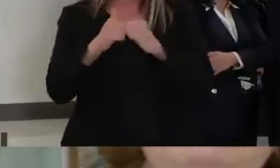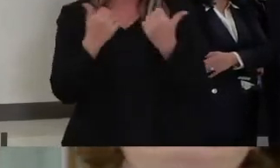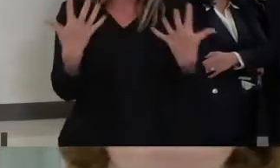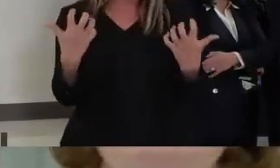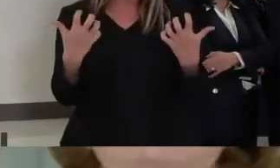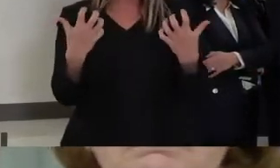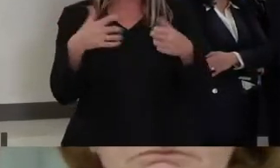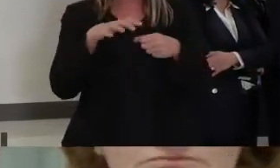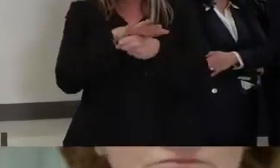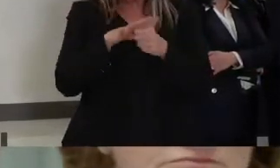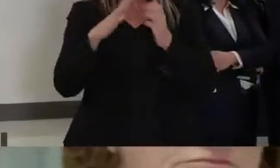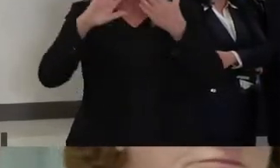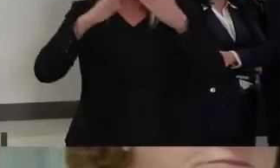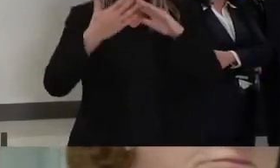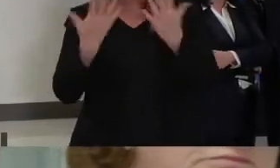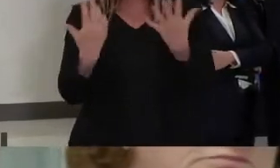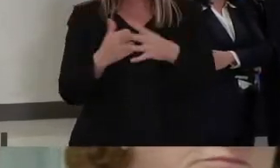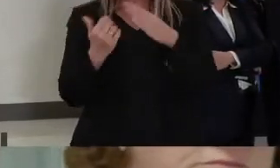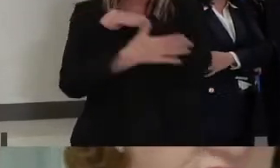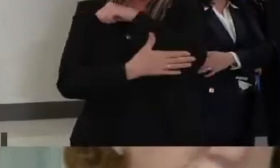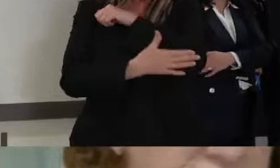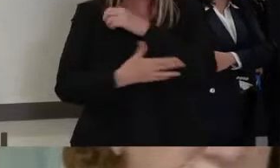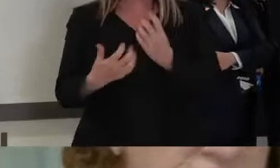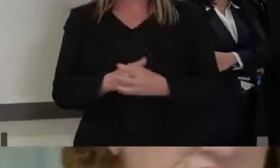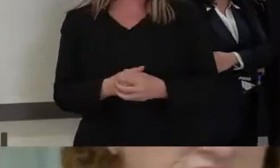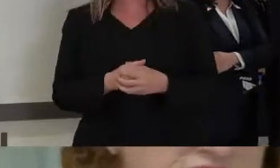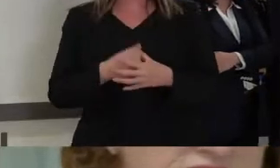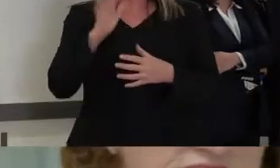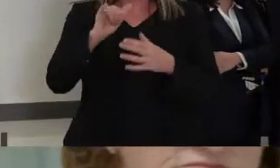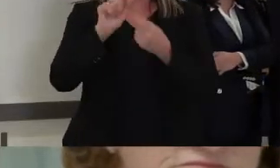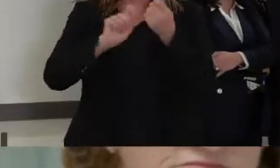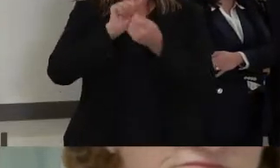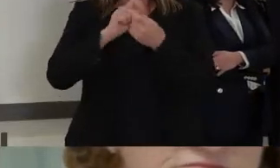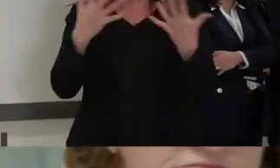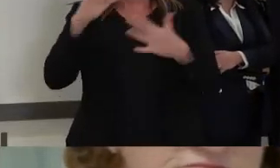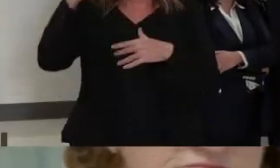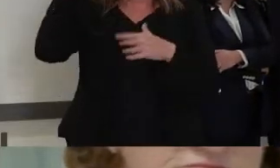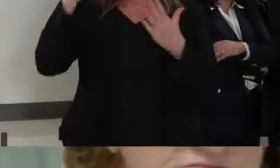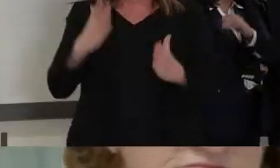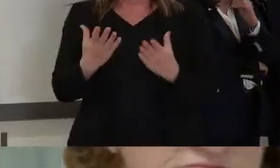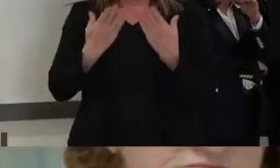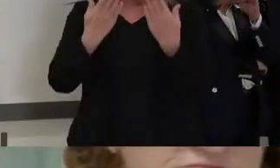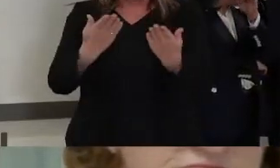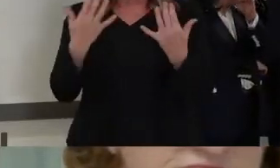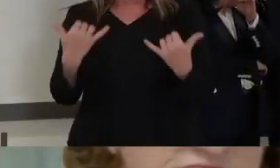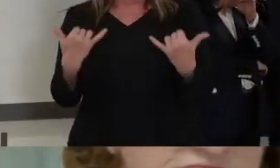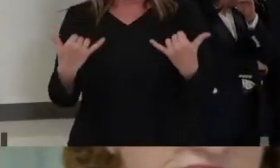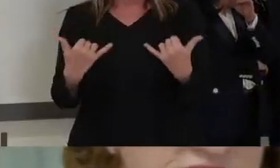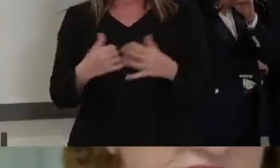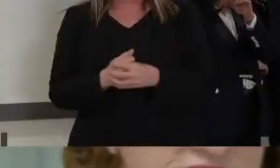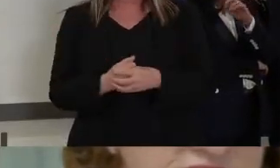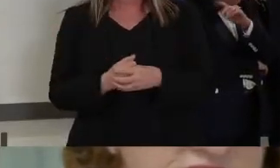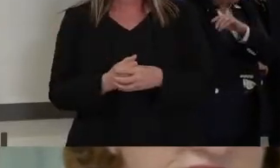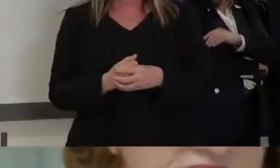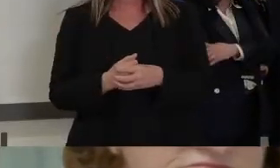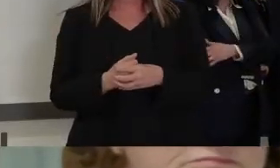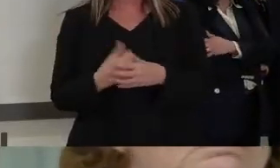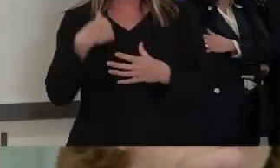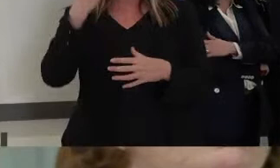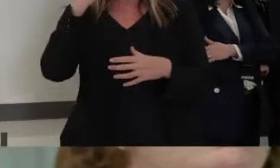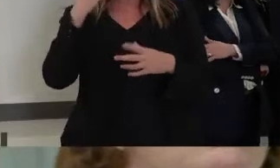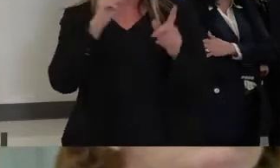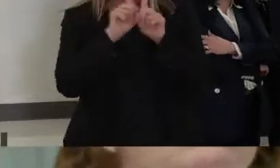want, counties and cities. And that's exactly what the governor is proposing here today. I also think this is maybe